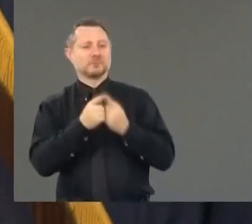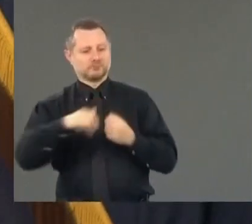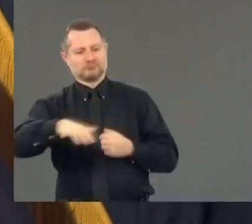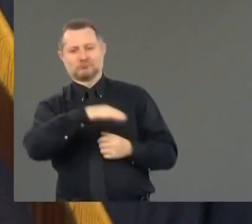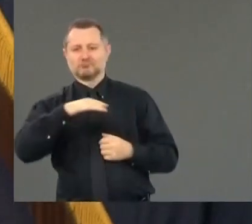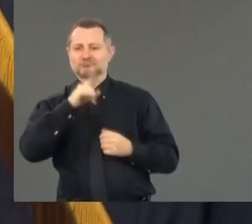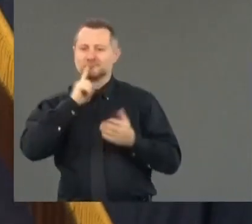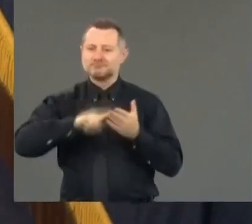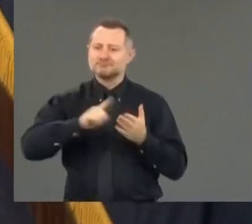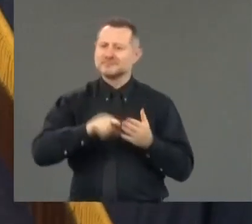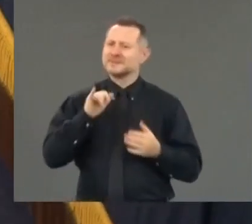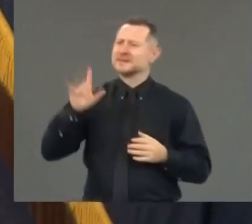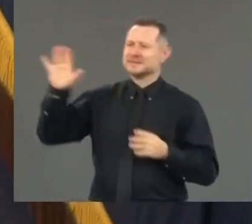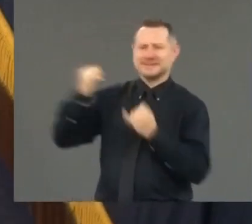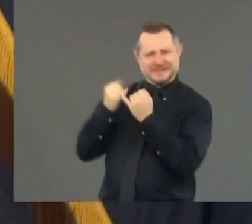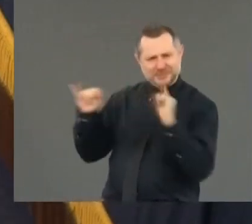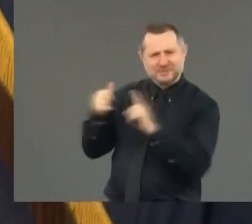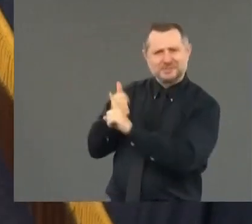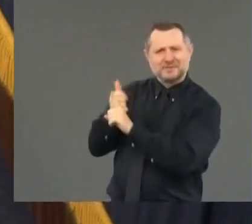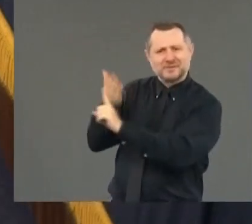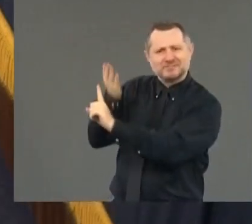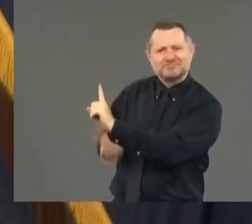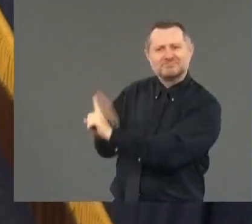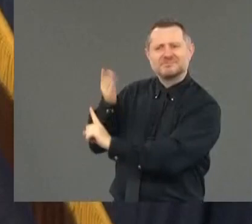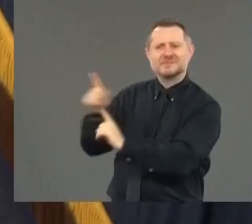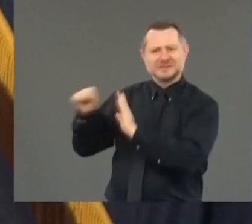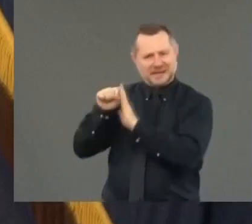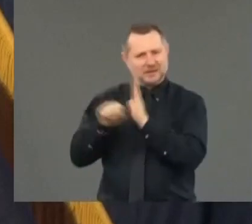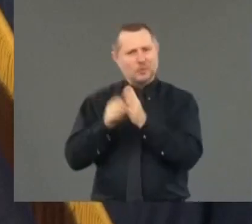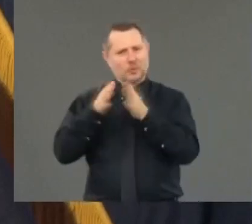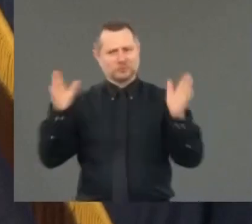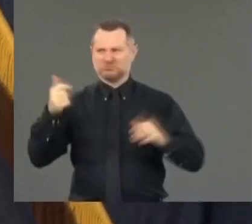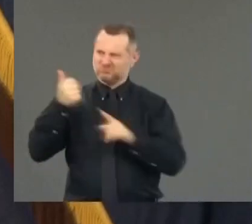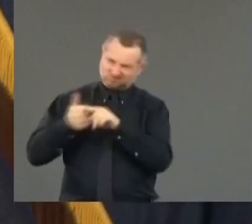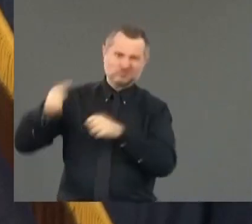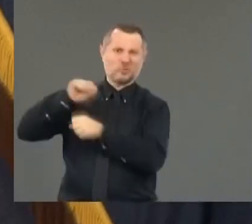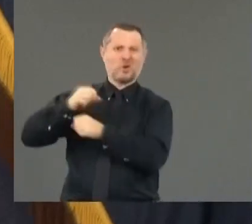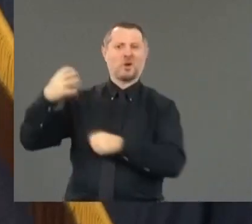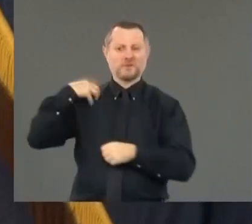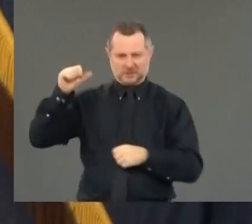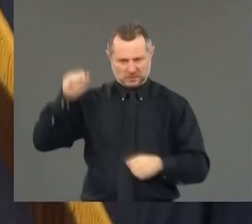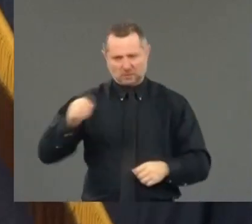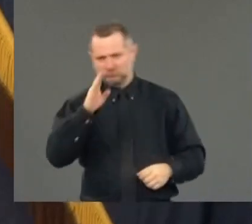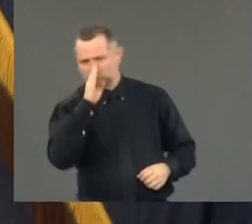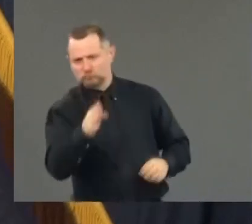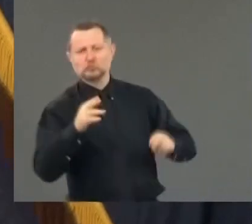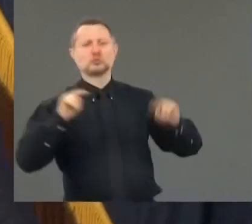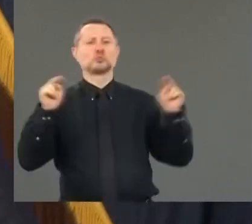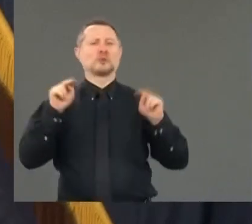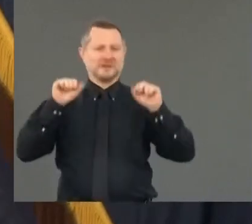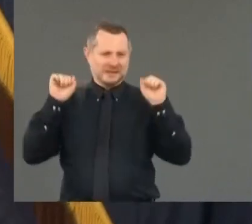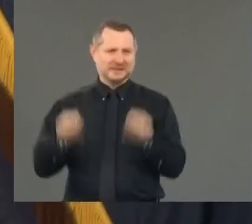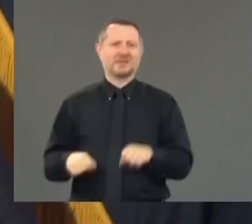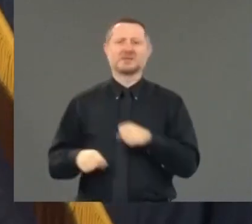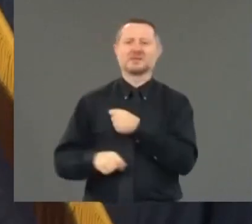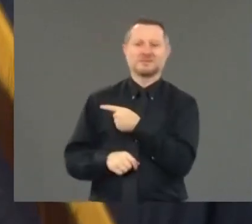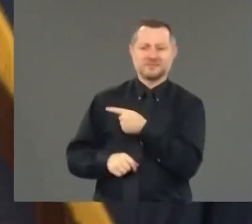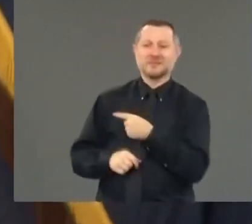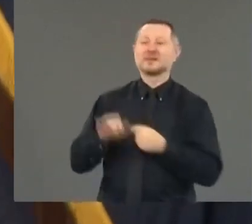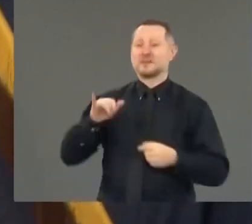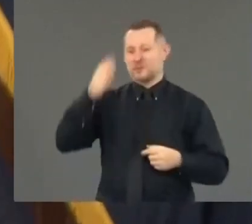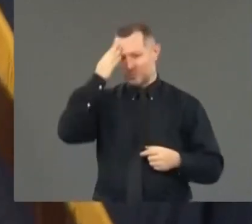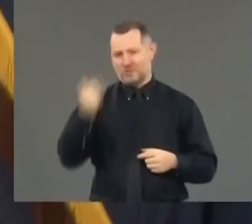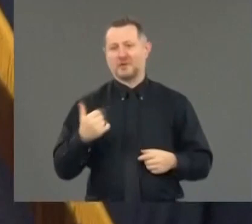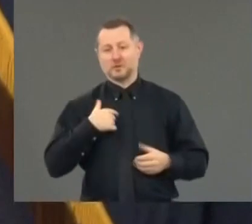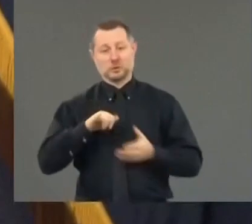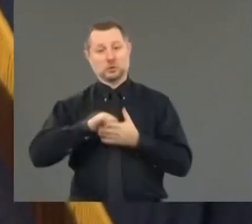she's independently elected, she's a statewide official, she can be honest and objective about the NYPD. That's why in this